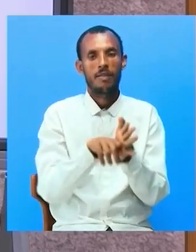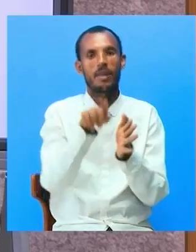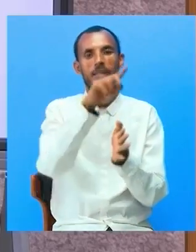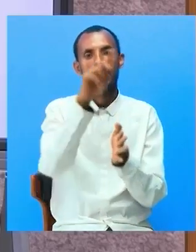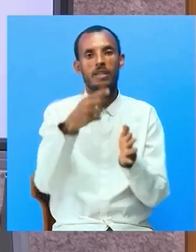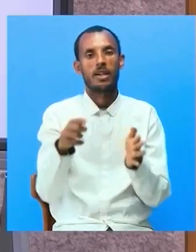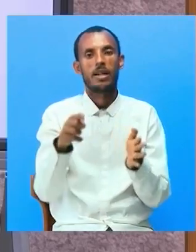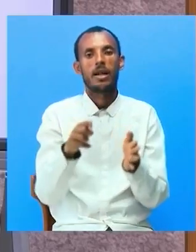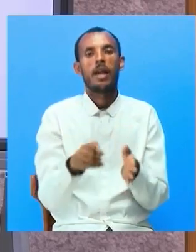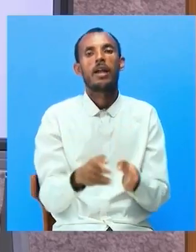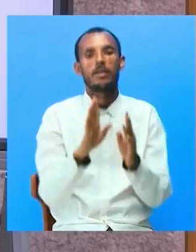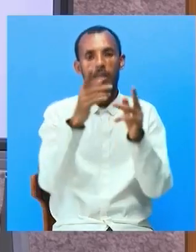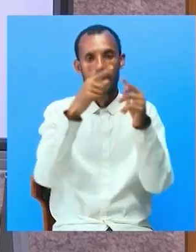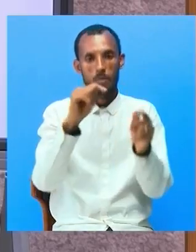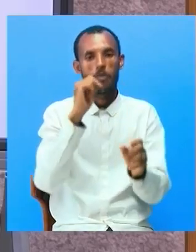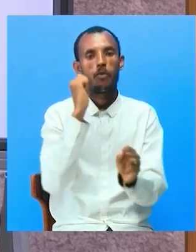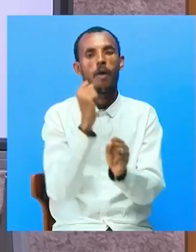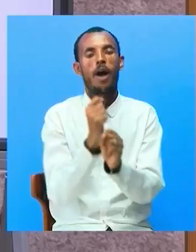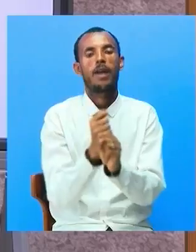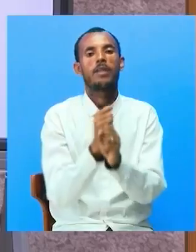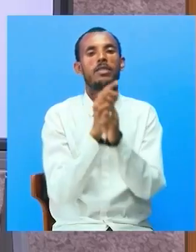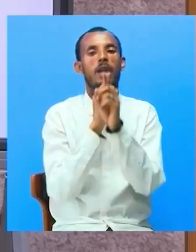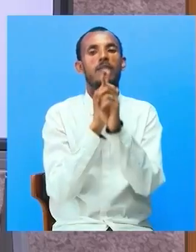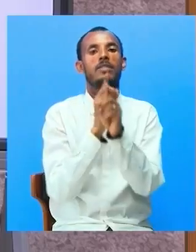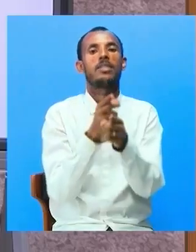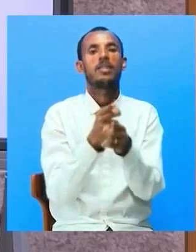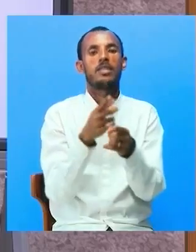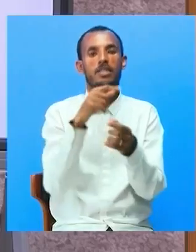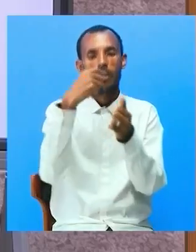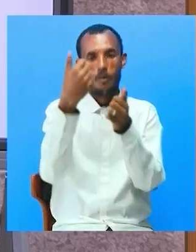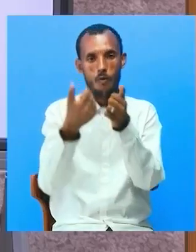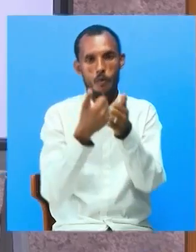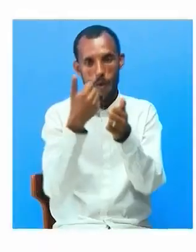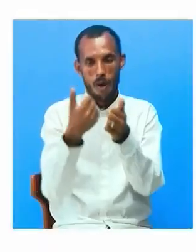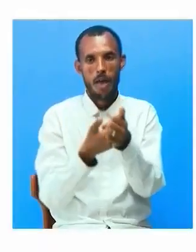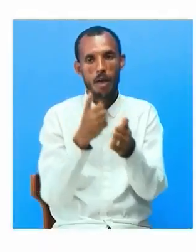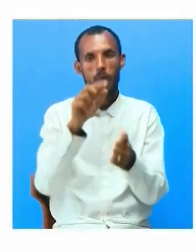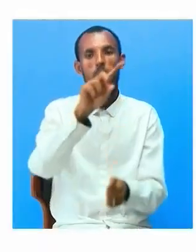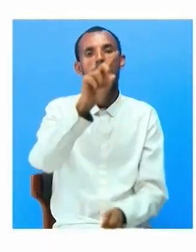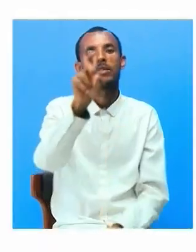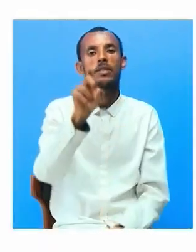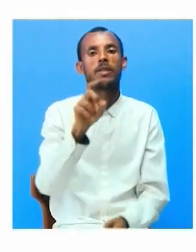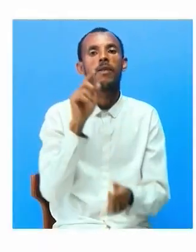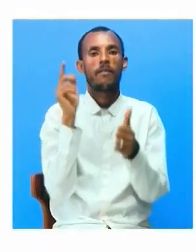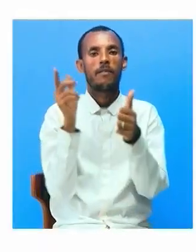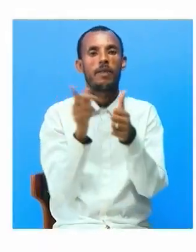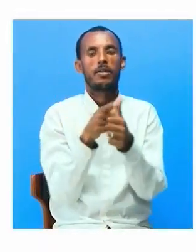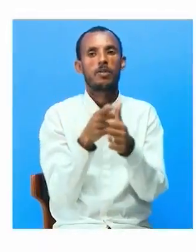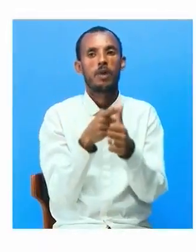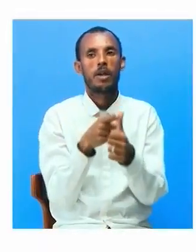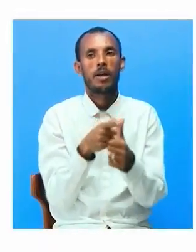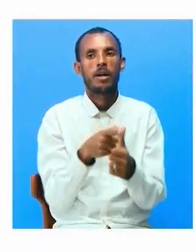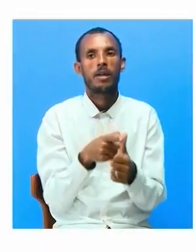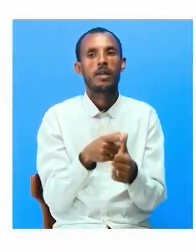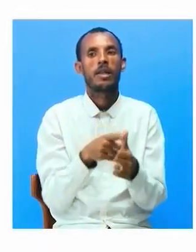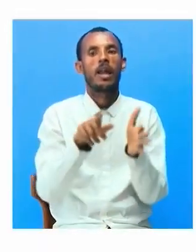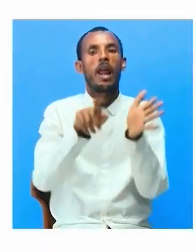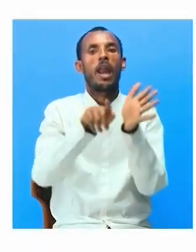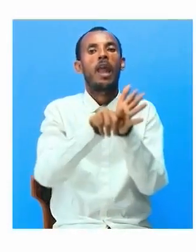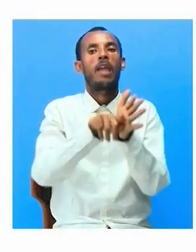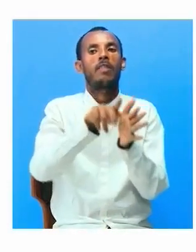try to find the answer for the following question. The first one, negative